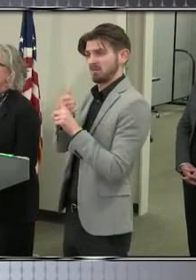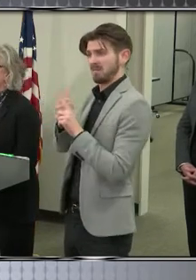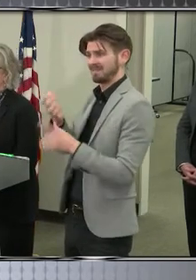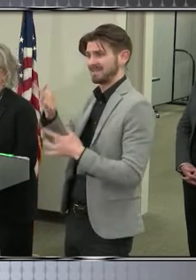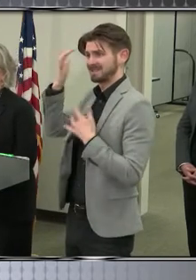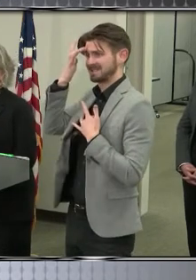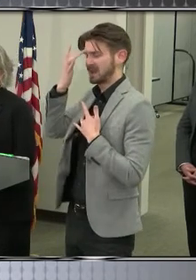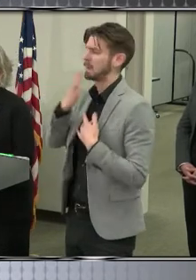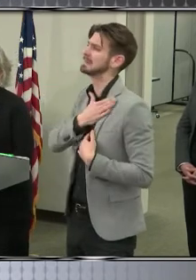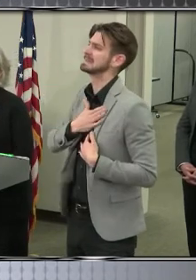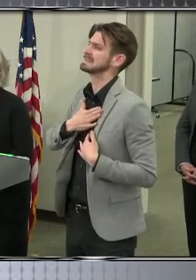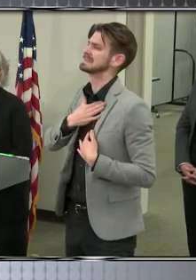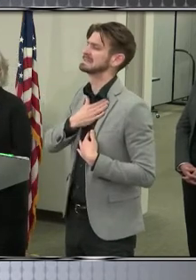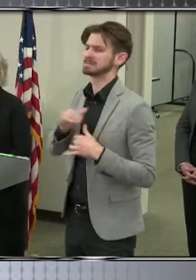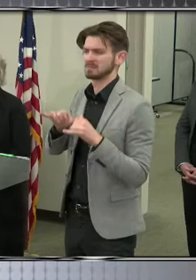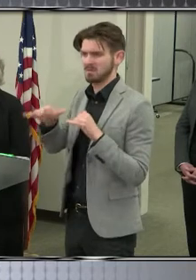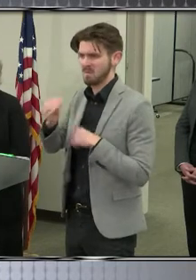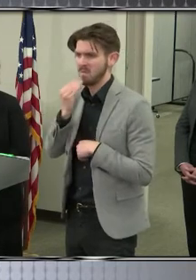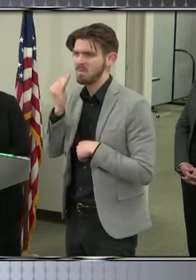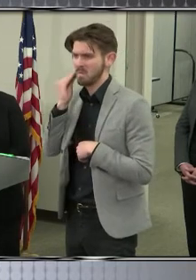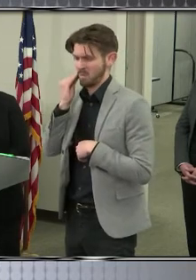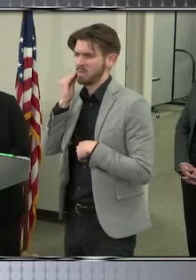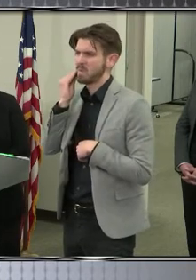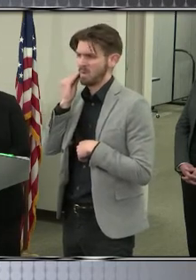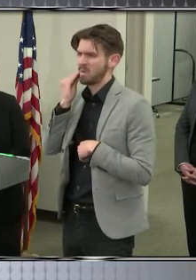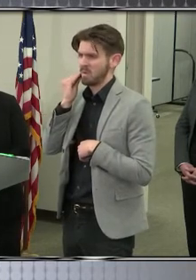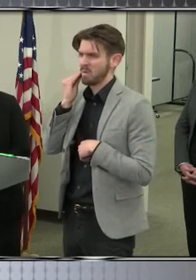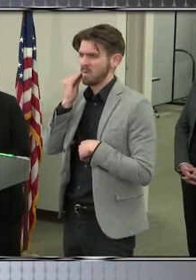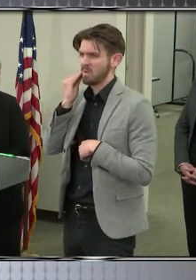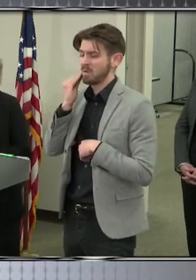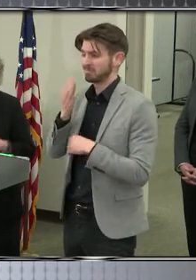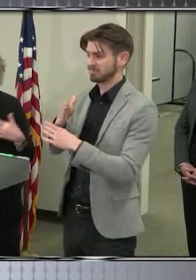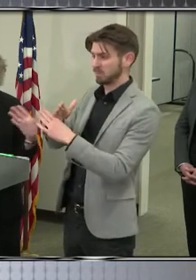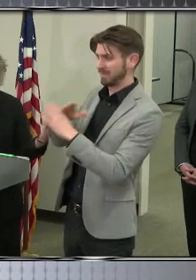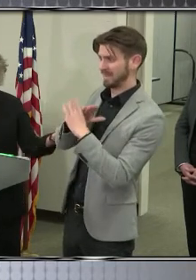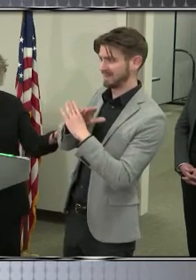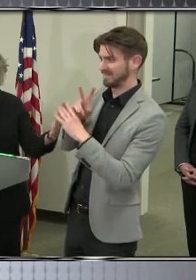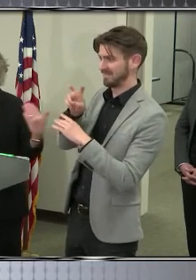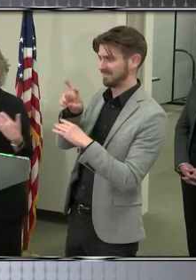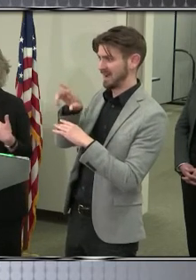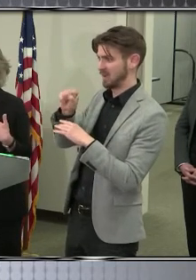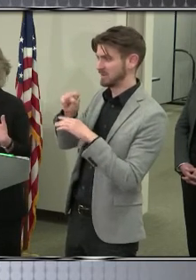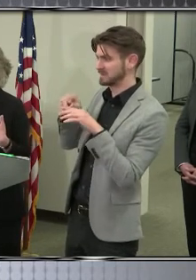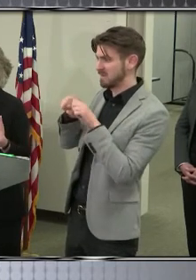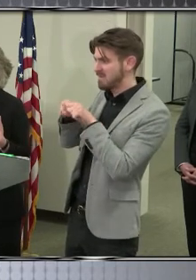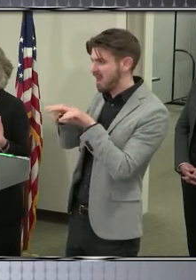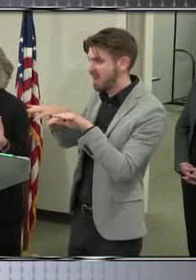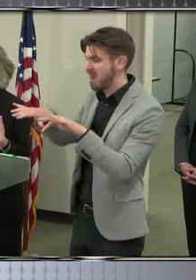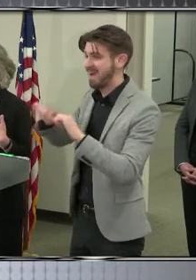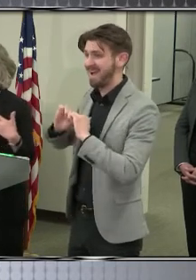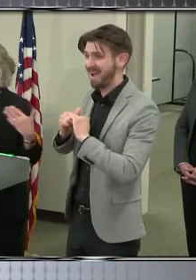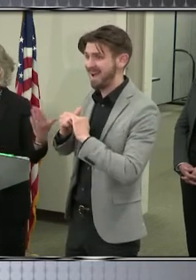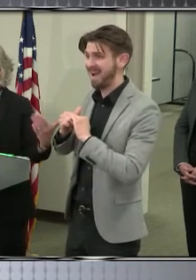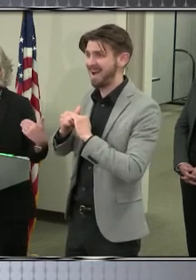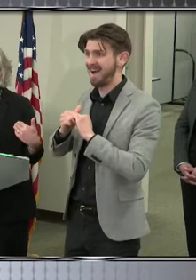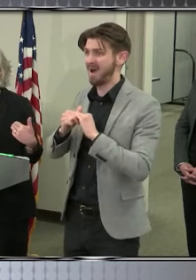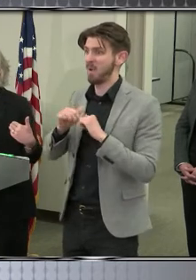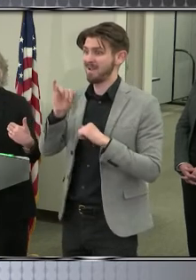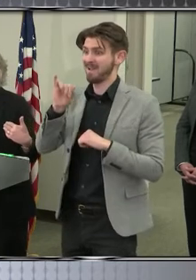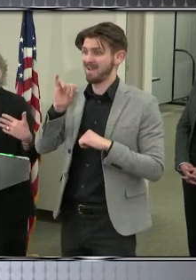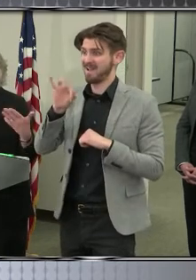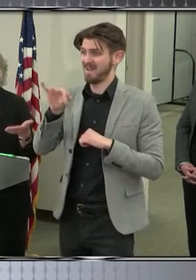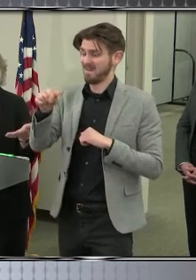stay home because the best way we can prevent this is by you distancing